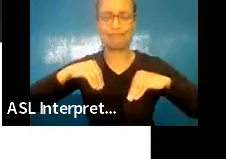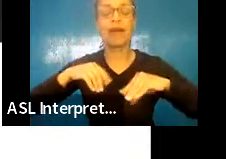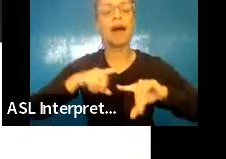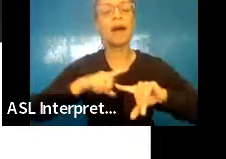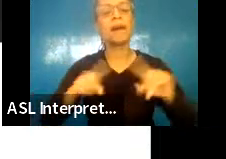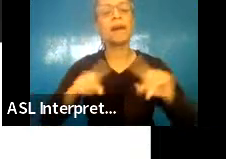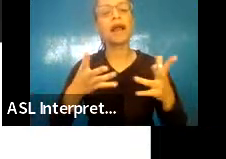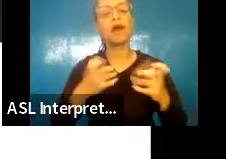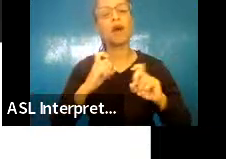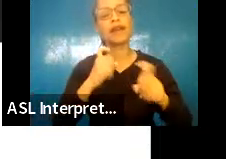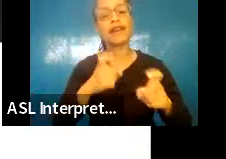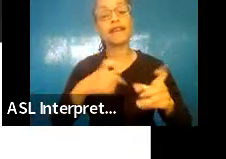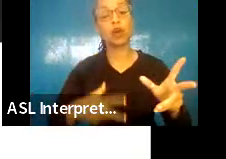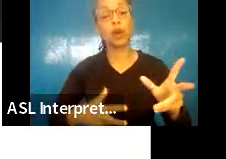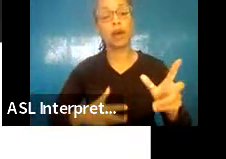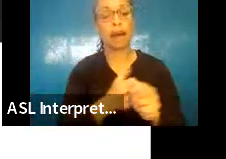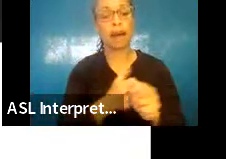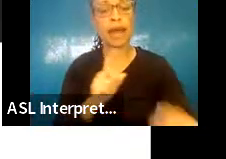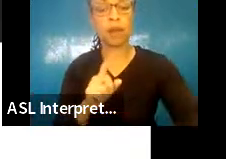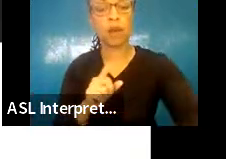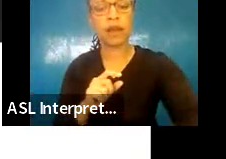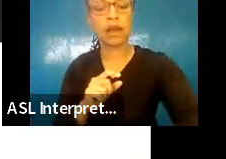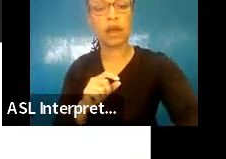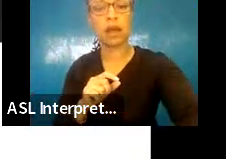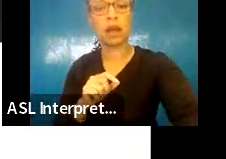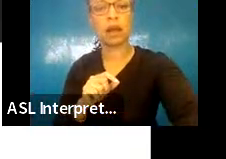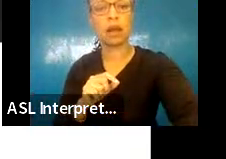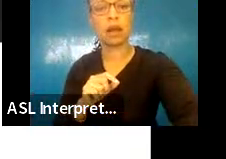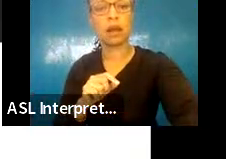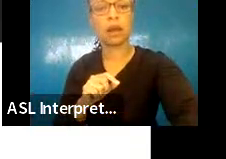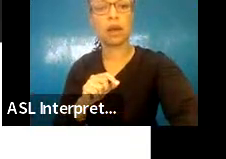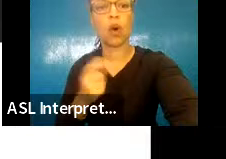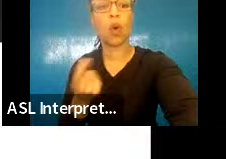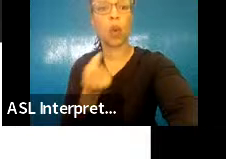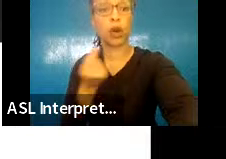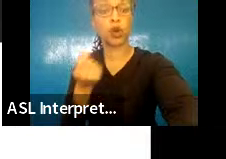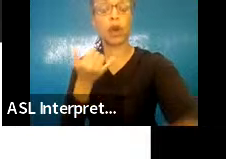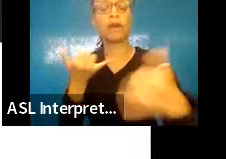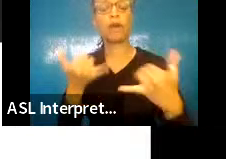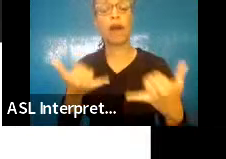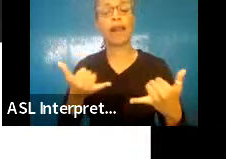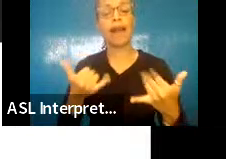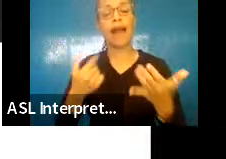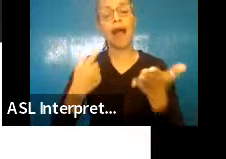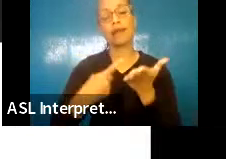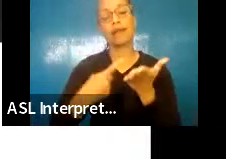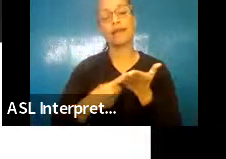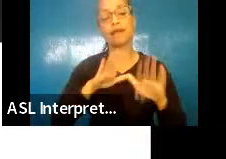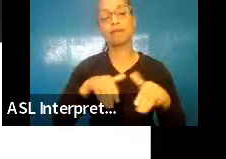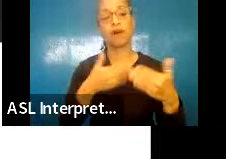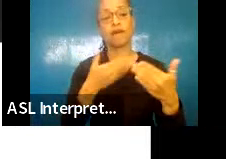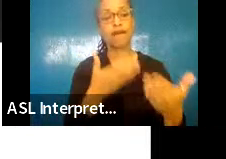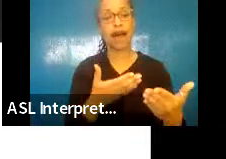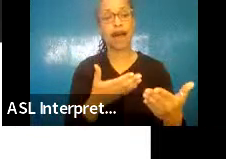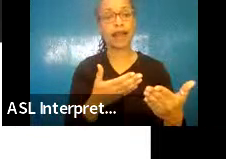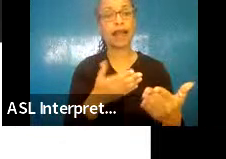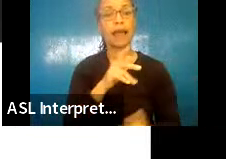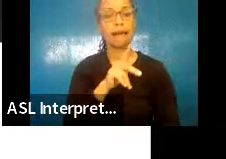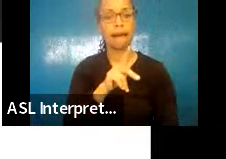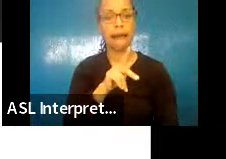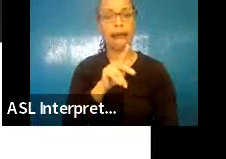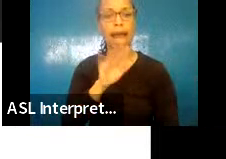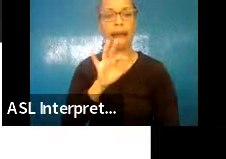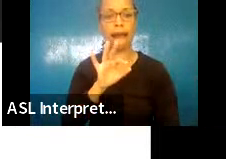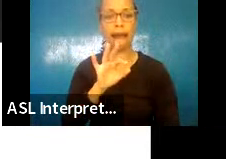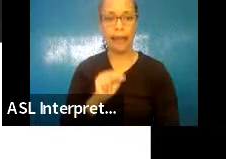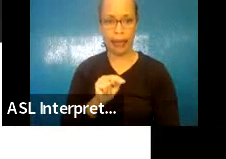to give you a quick update on what we're working on right now. We did talk about providing KN95 masks for